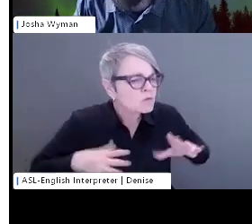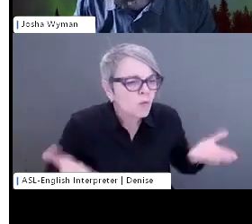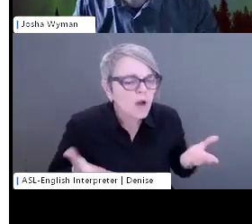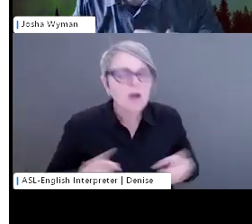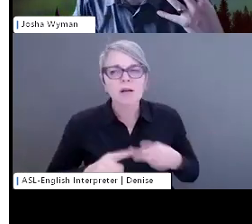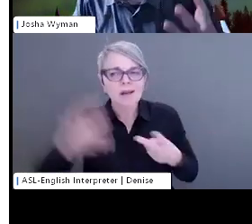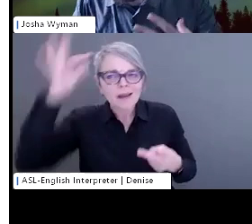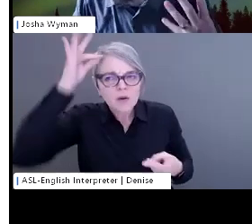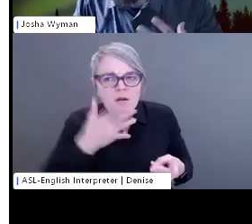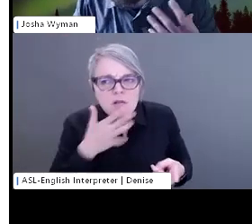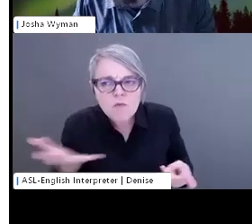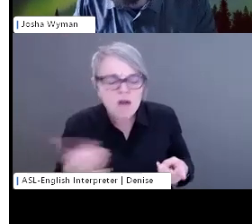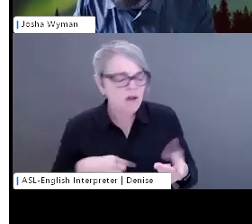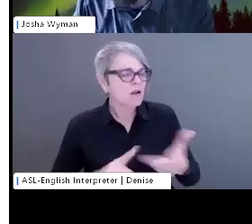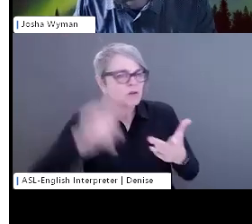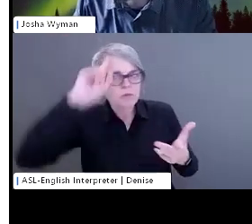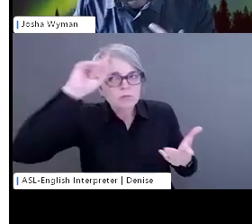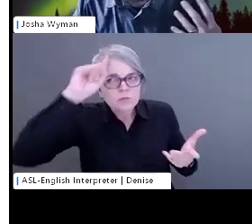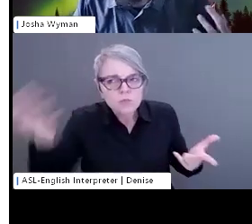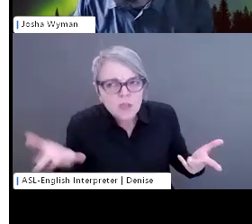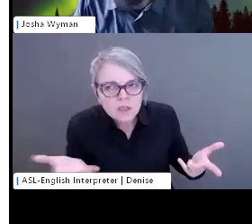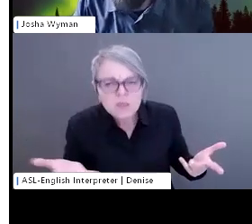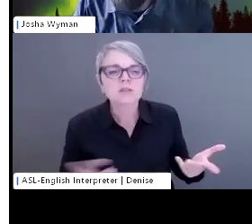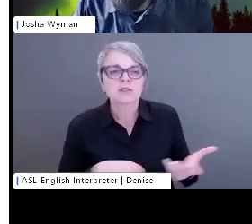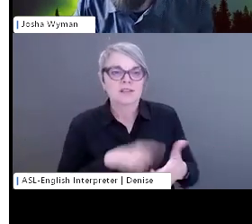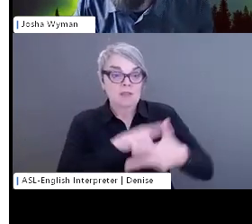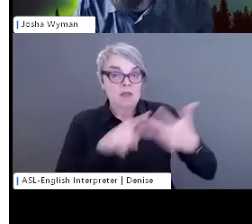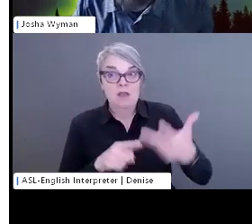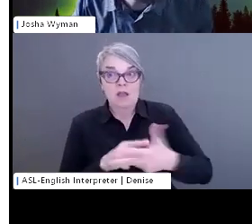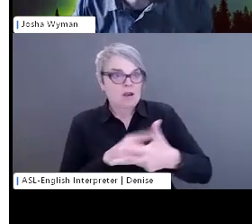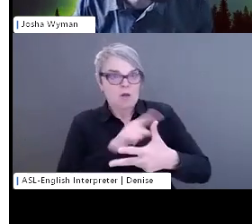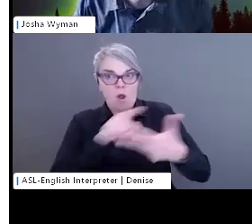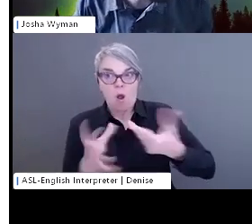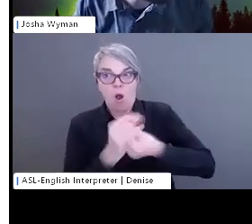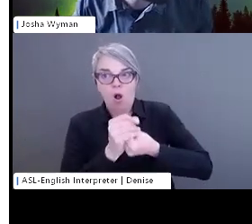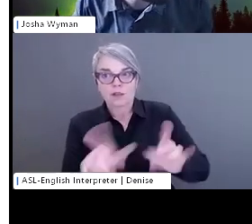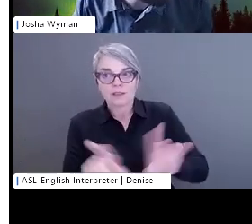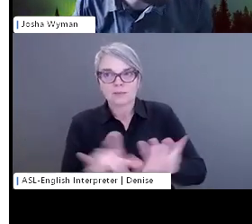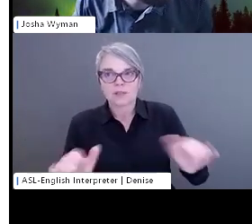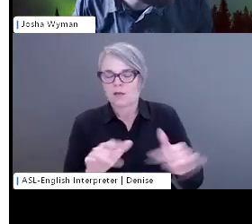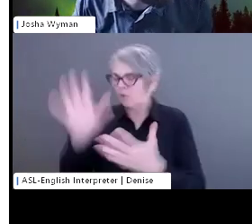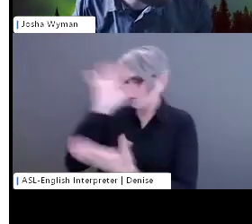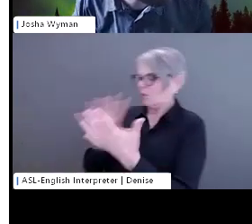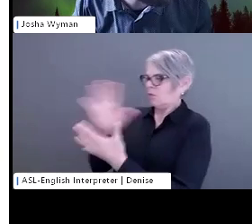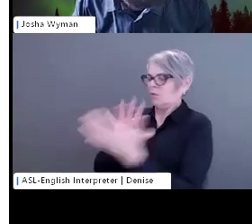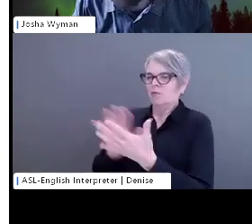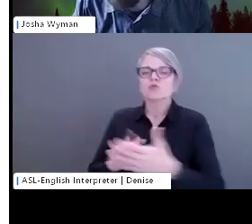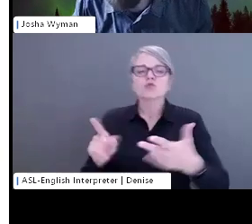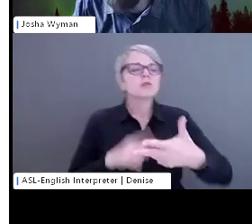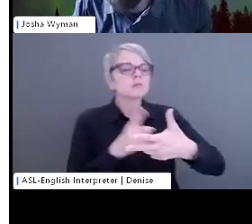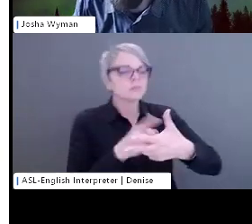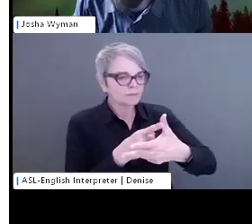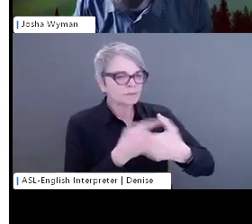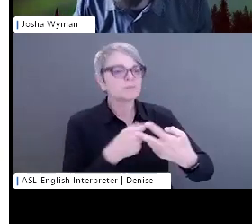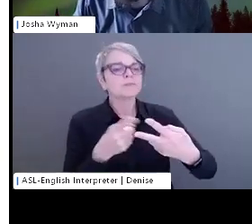were they? These types of multiple questions can be very confusing. Okay. Overly broad questions, as I mentioned,